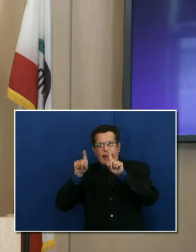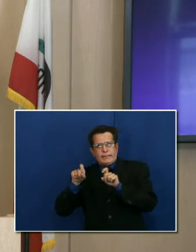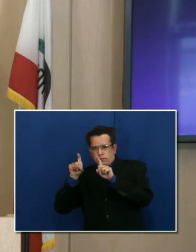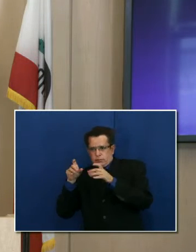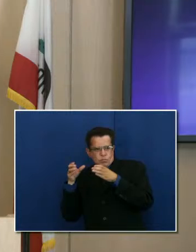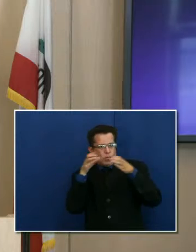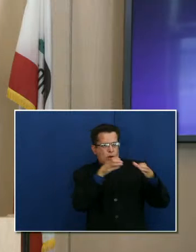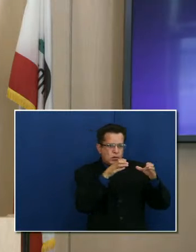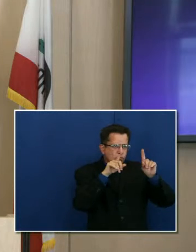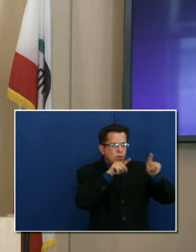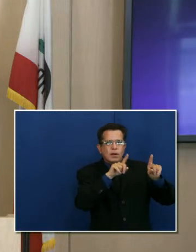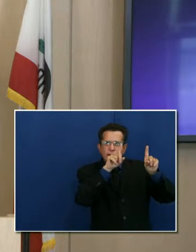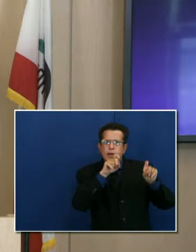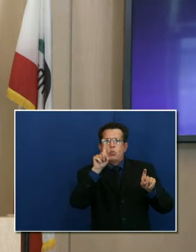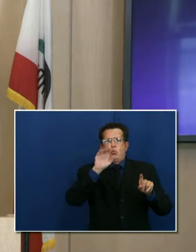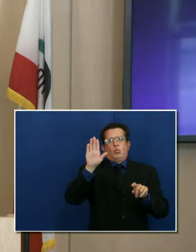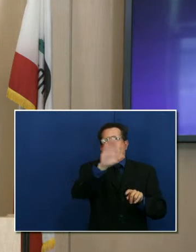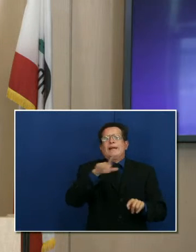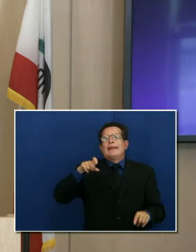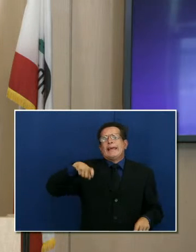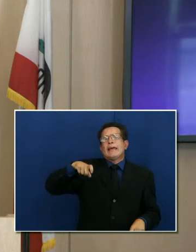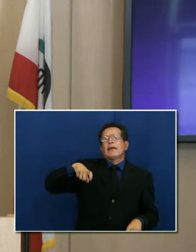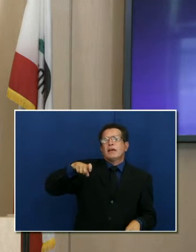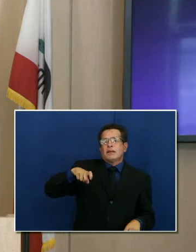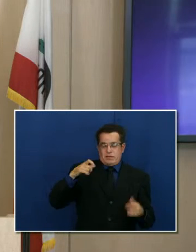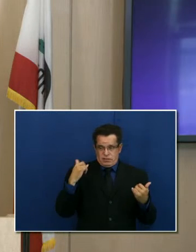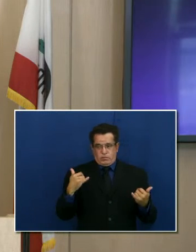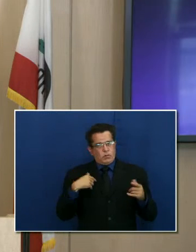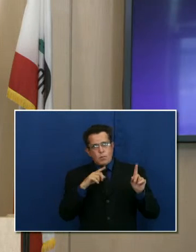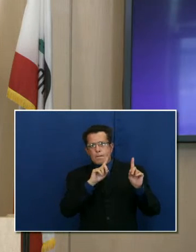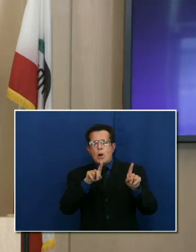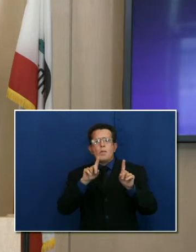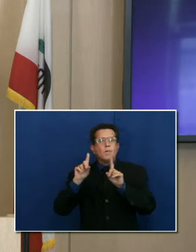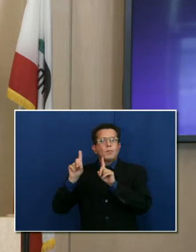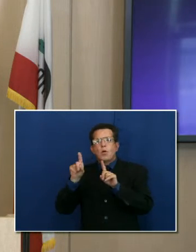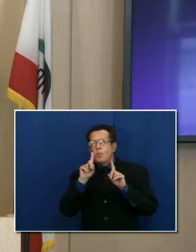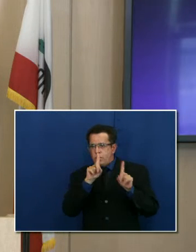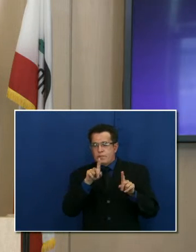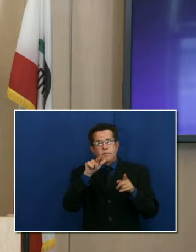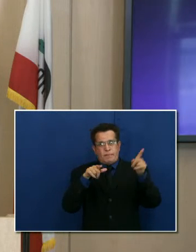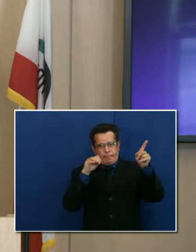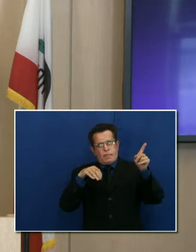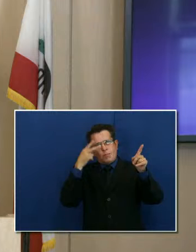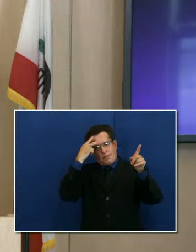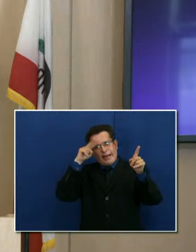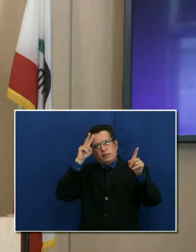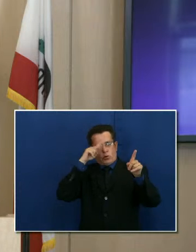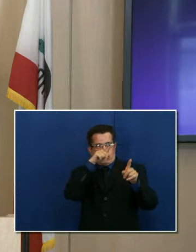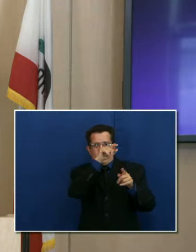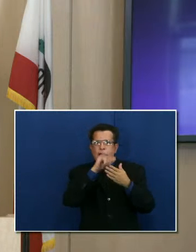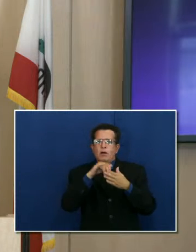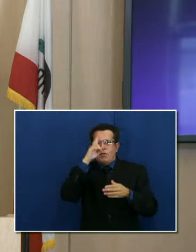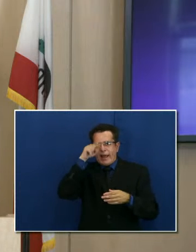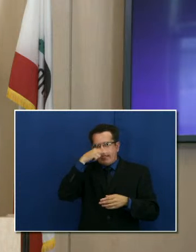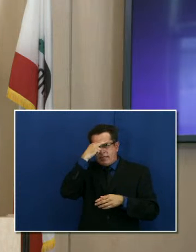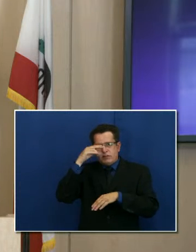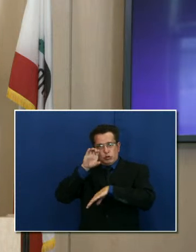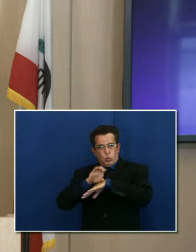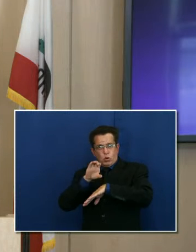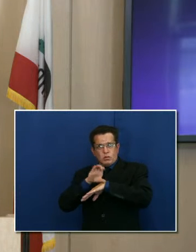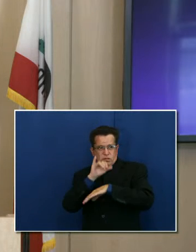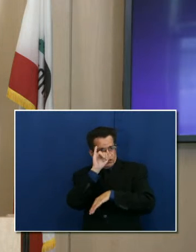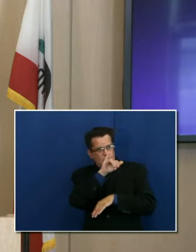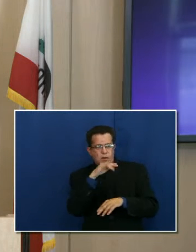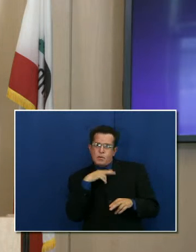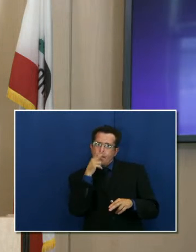sites, moving testing locations. Recently launched a partnership with the Mexican consulate, the Catholic Church. We're launching partnerships with cities